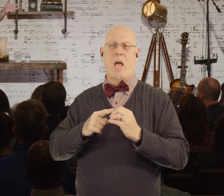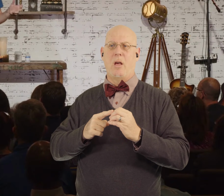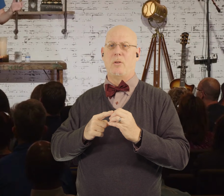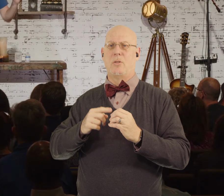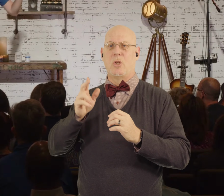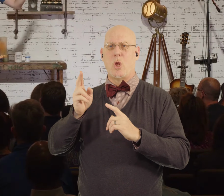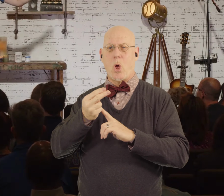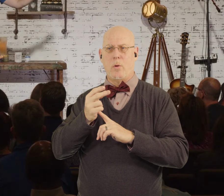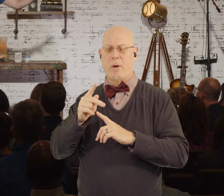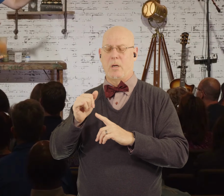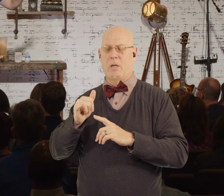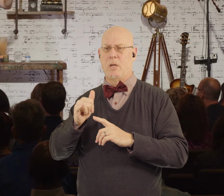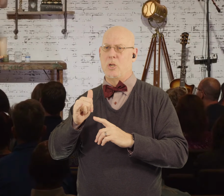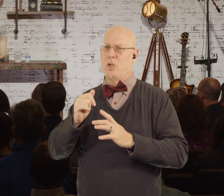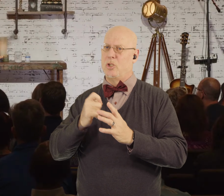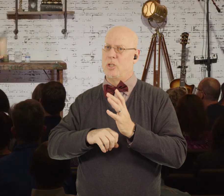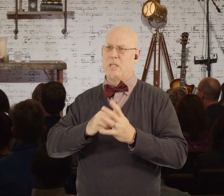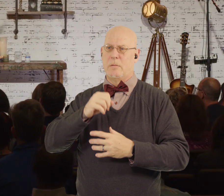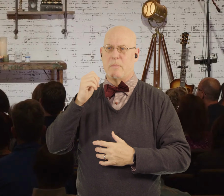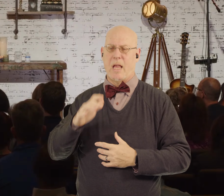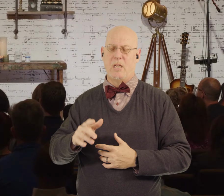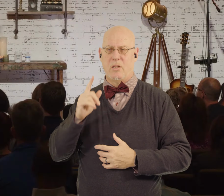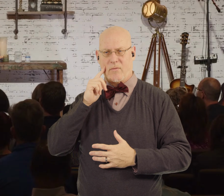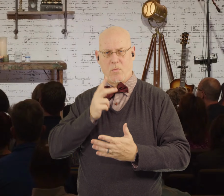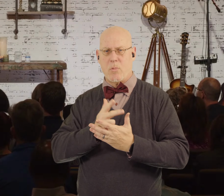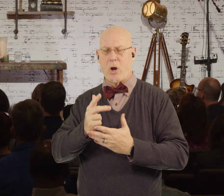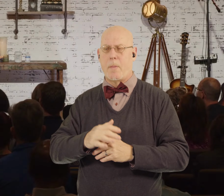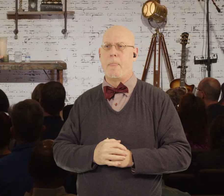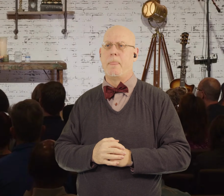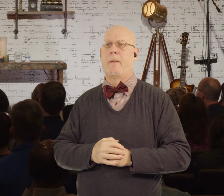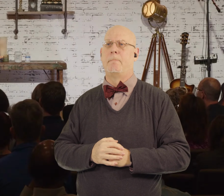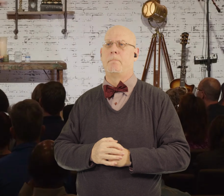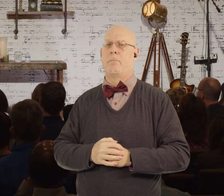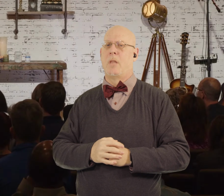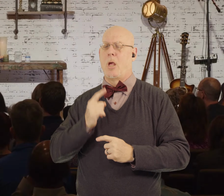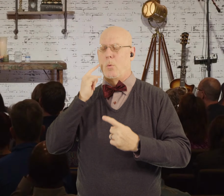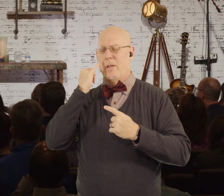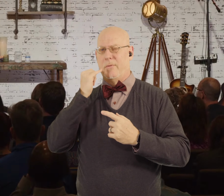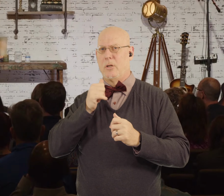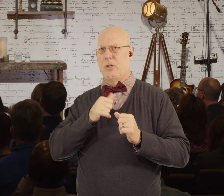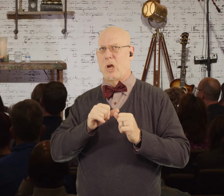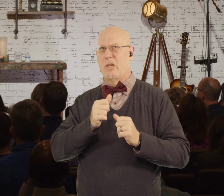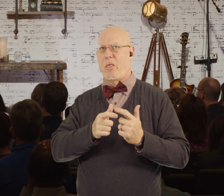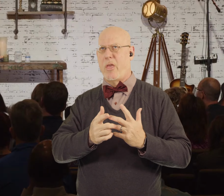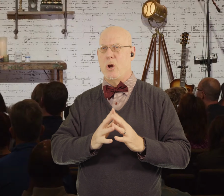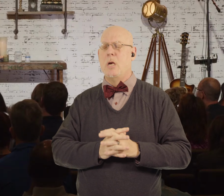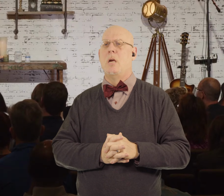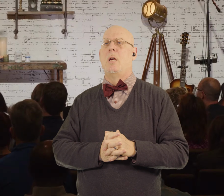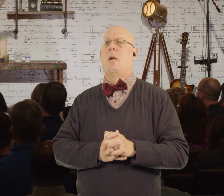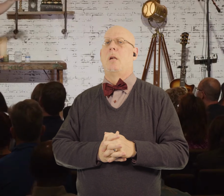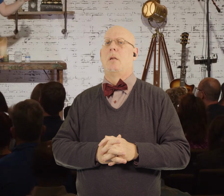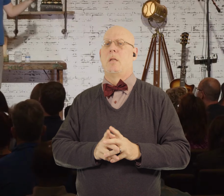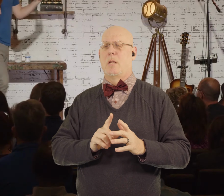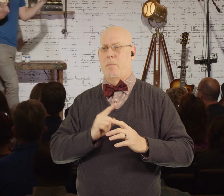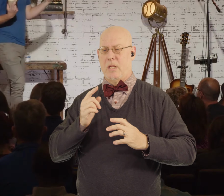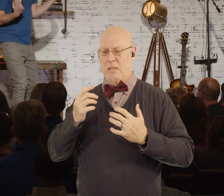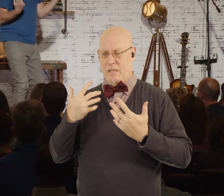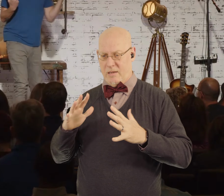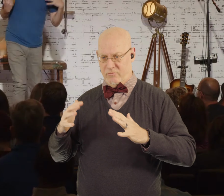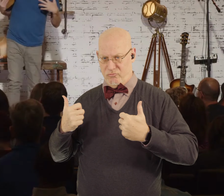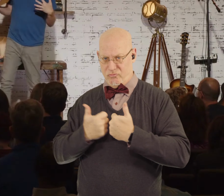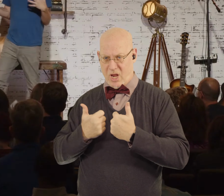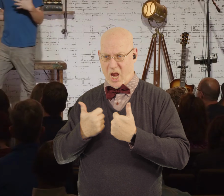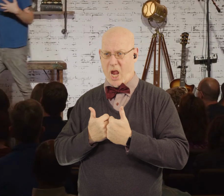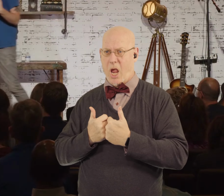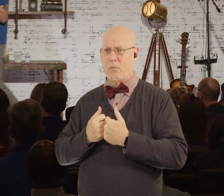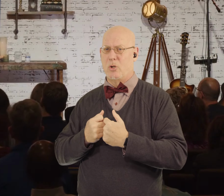from the stadium in this hotel parking lot where we were way grossly overcharged for parking. And I wondered if my car would still be there, but it was. And so we